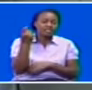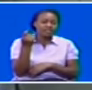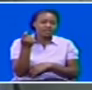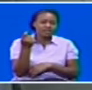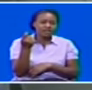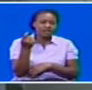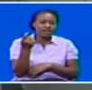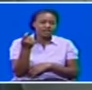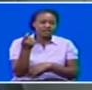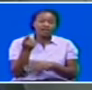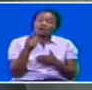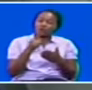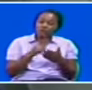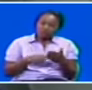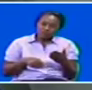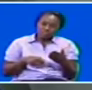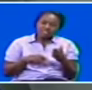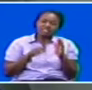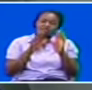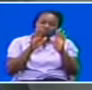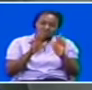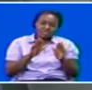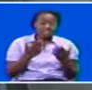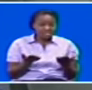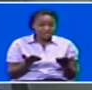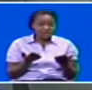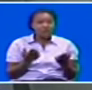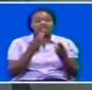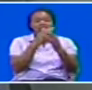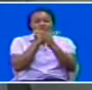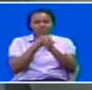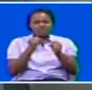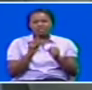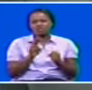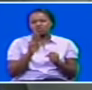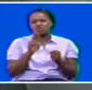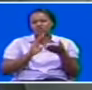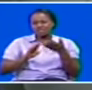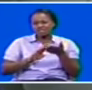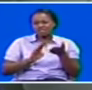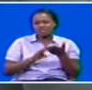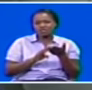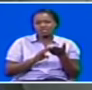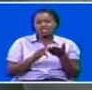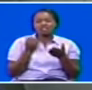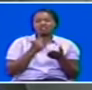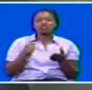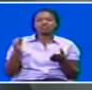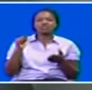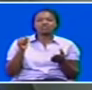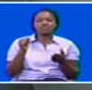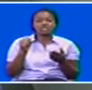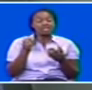What is worse is that the president used the lamest excuse to deny the marginalized communities